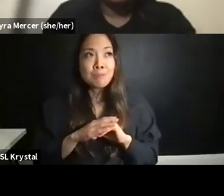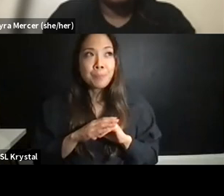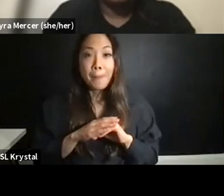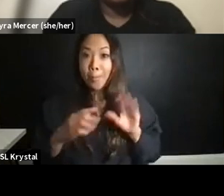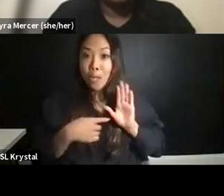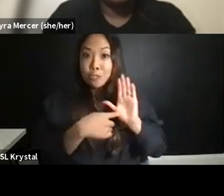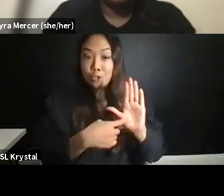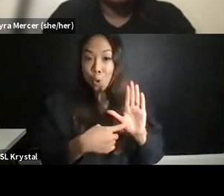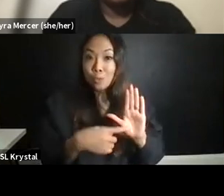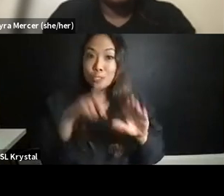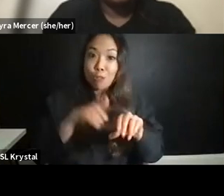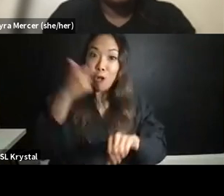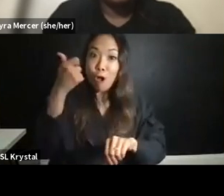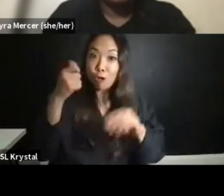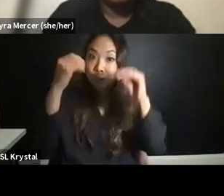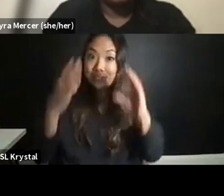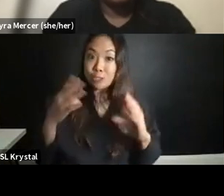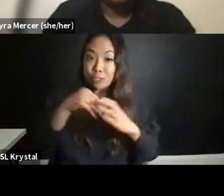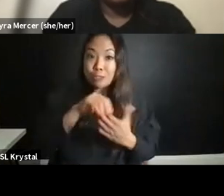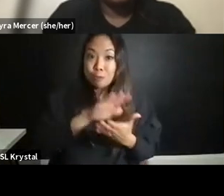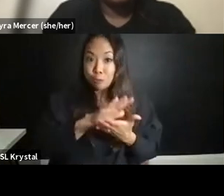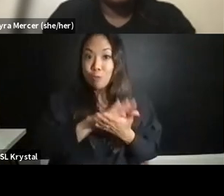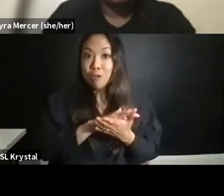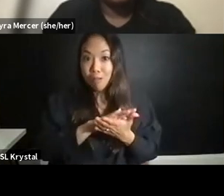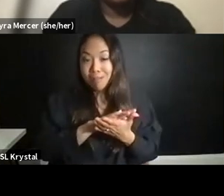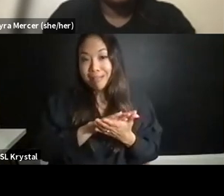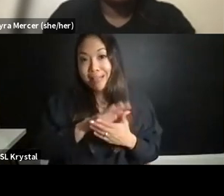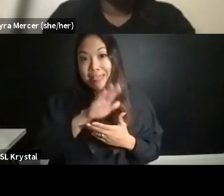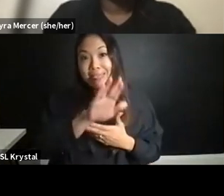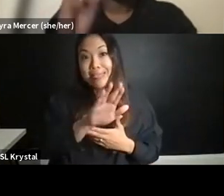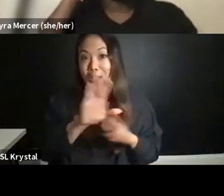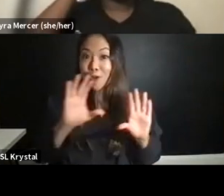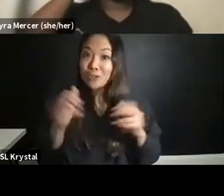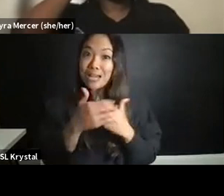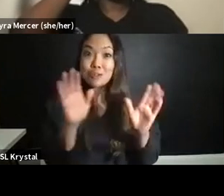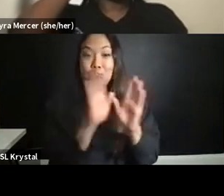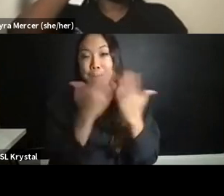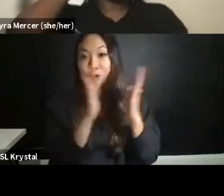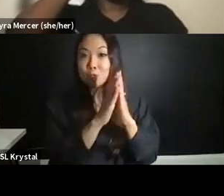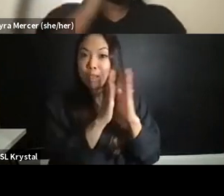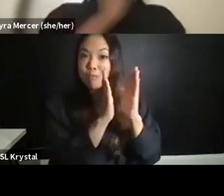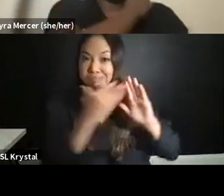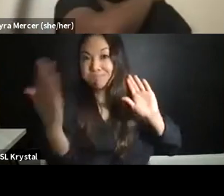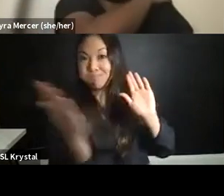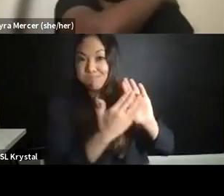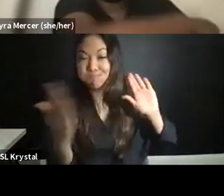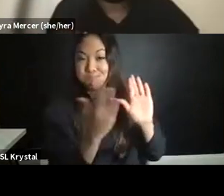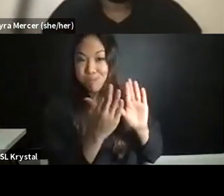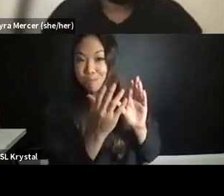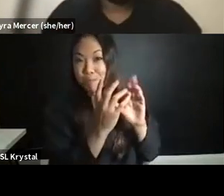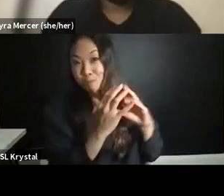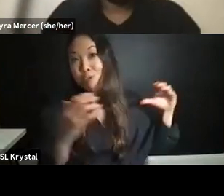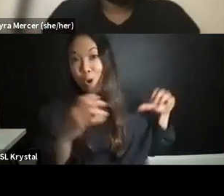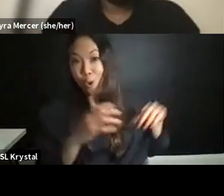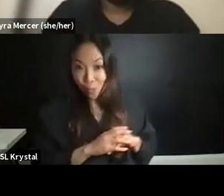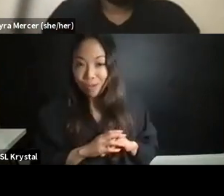is in a school that the larger his or her classroom collection can be so and i i